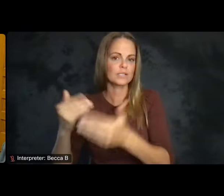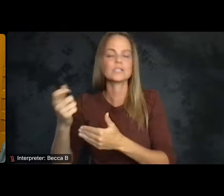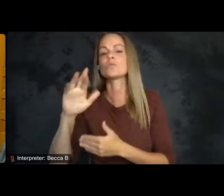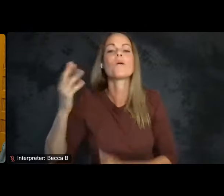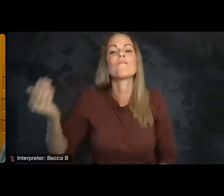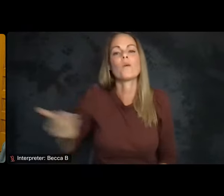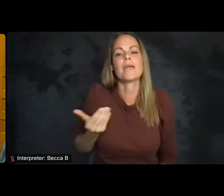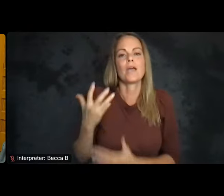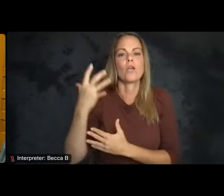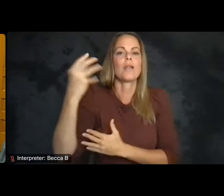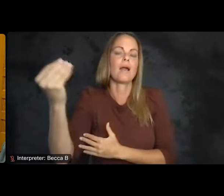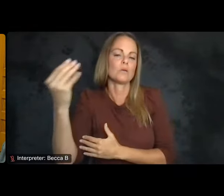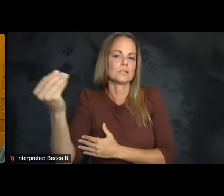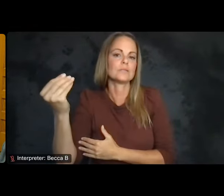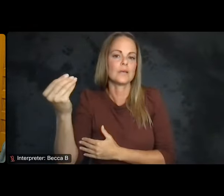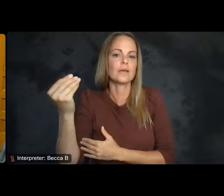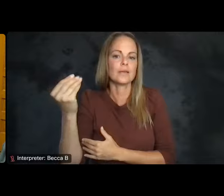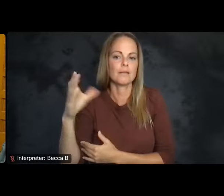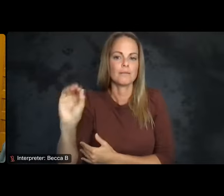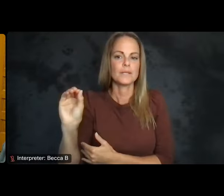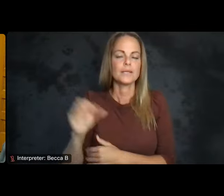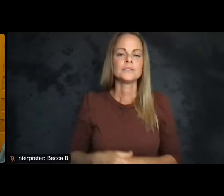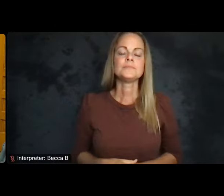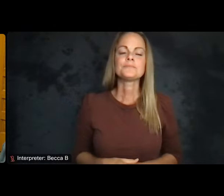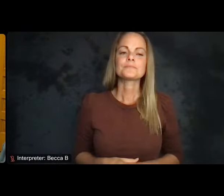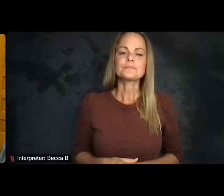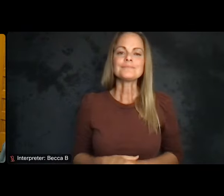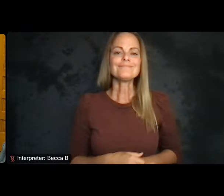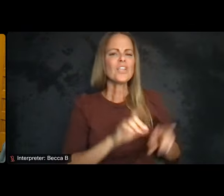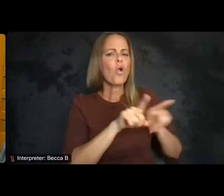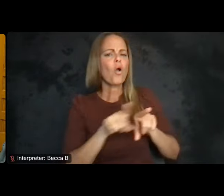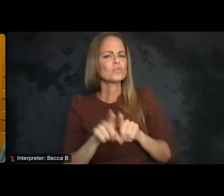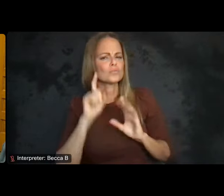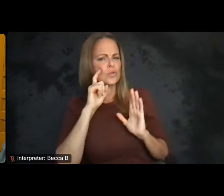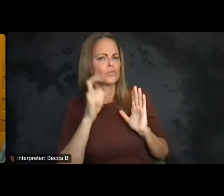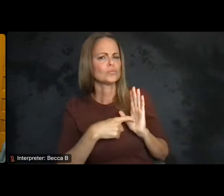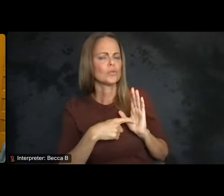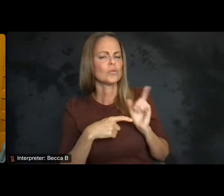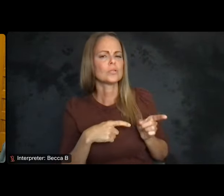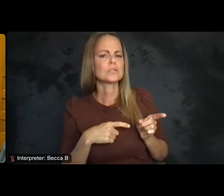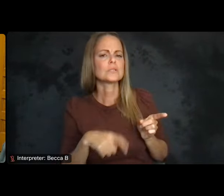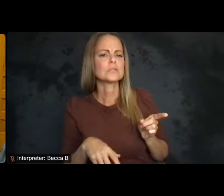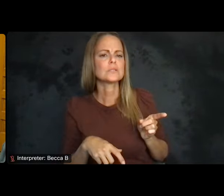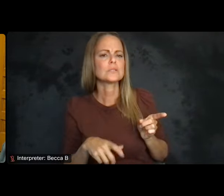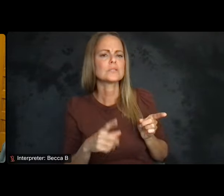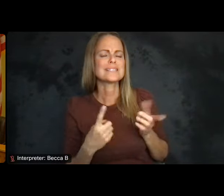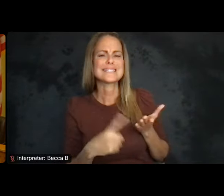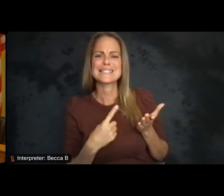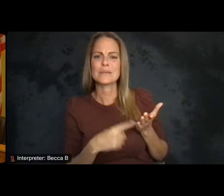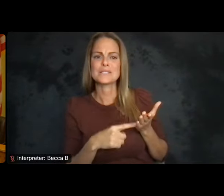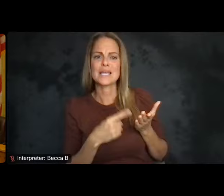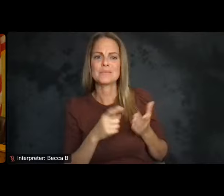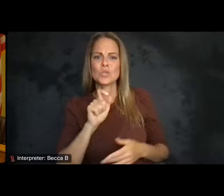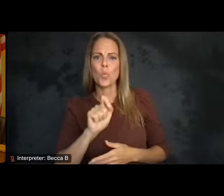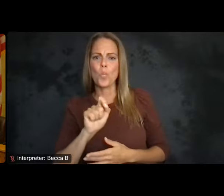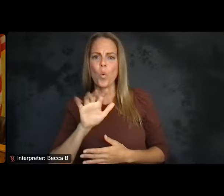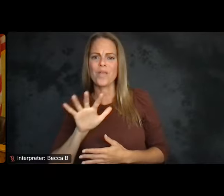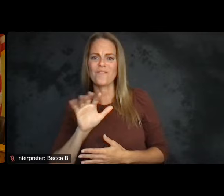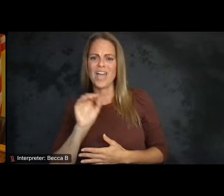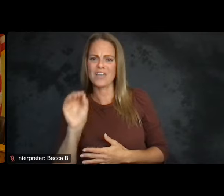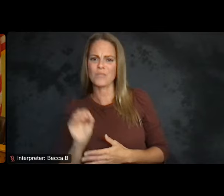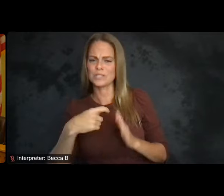firm. Yeah, and then you'll also notice, like sometimes there'd be a 0.5% charge